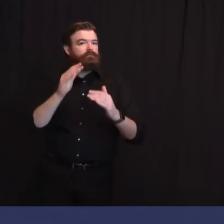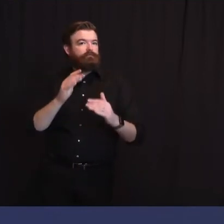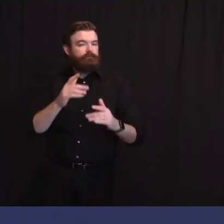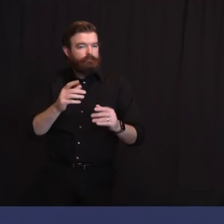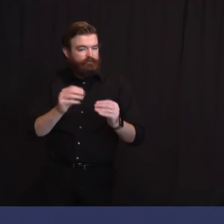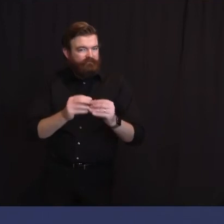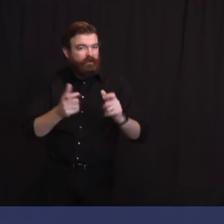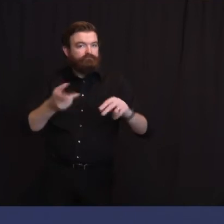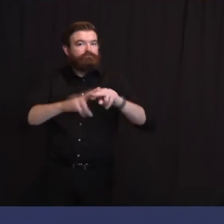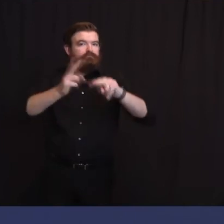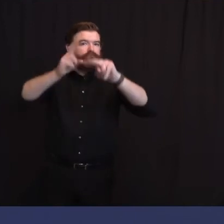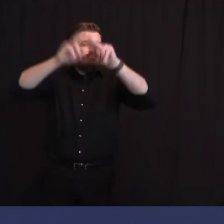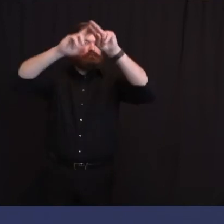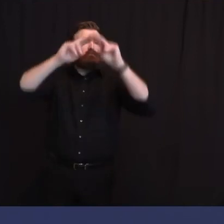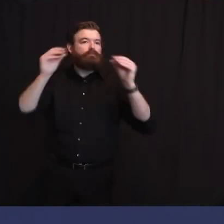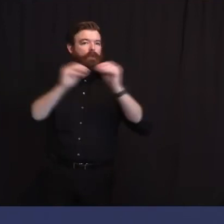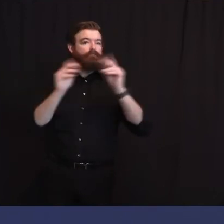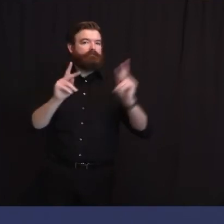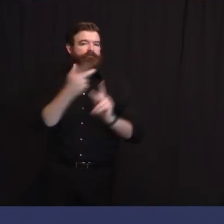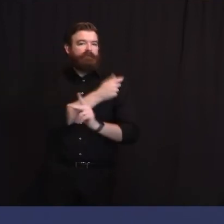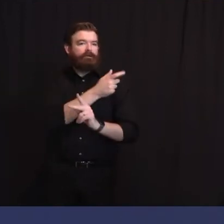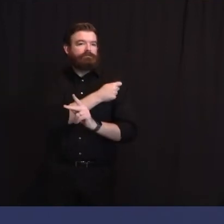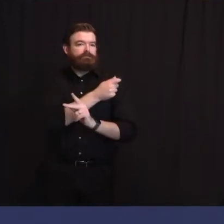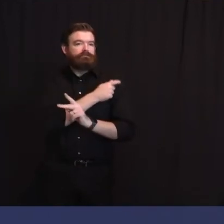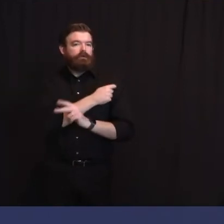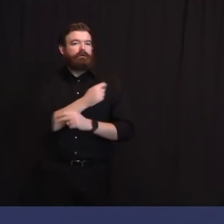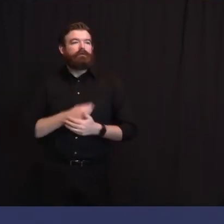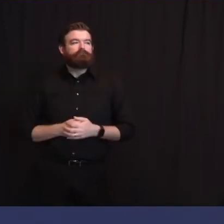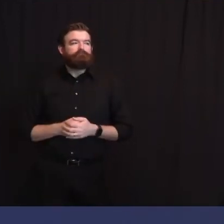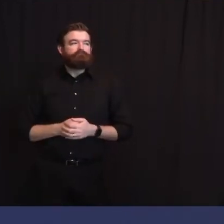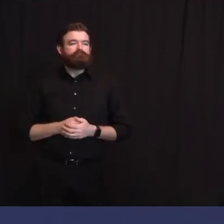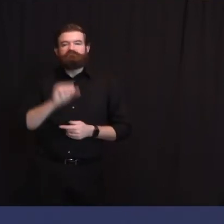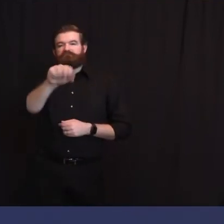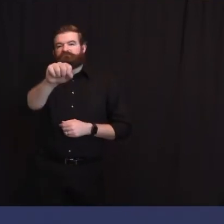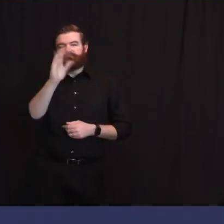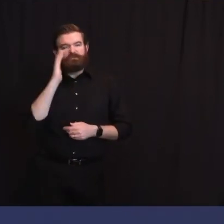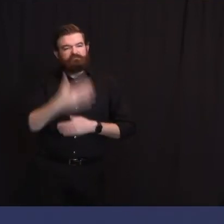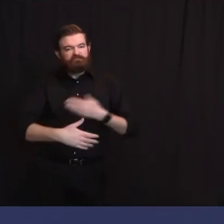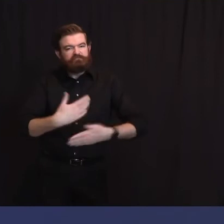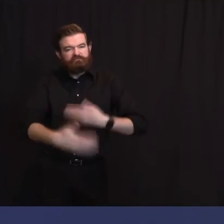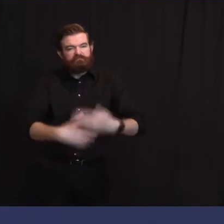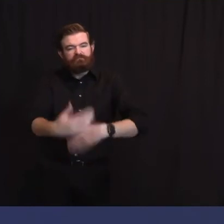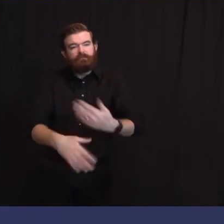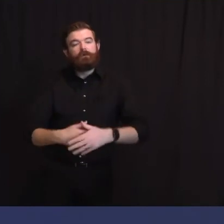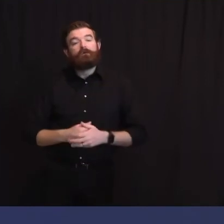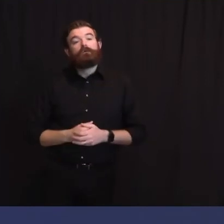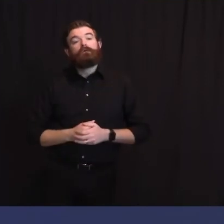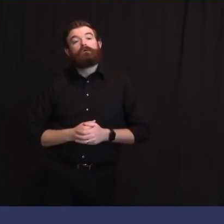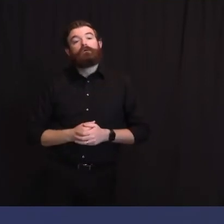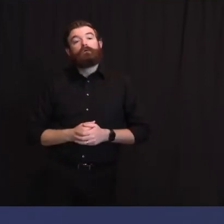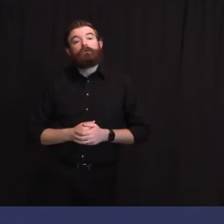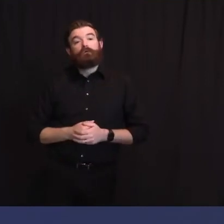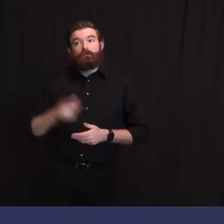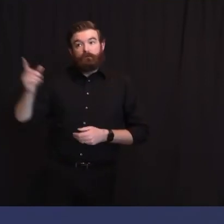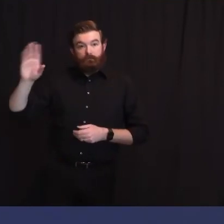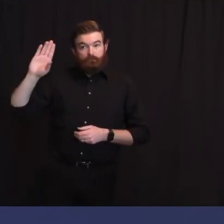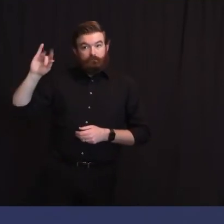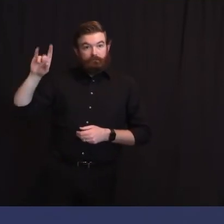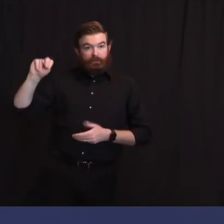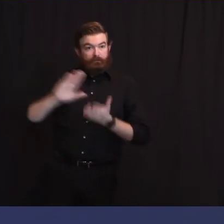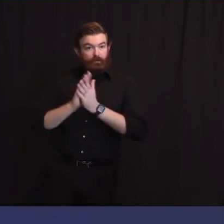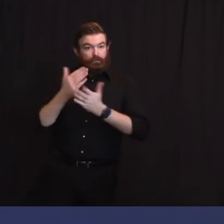We will get there. We need the feds. They inherited an empty warehouse, quite apparently. It's going to take